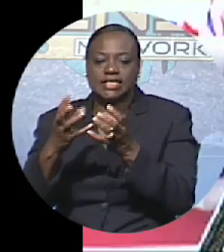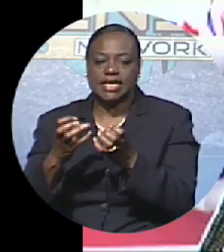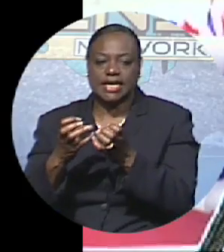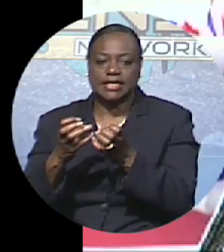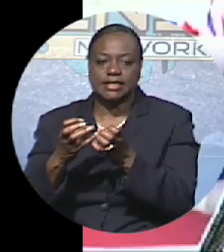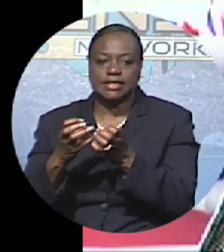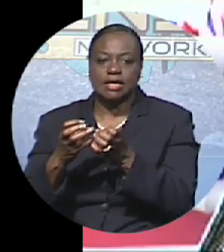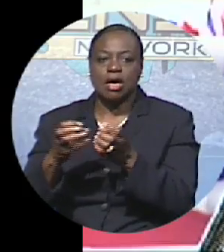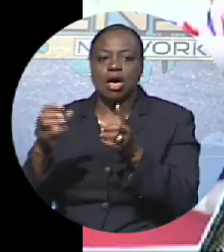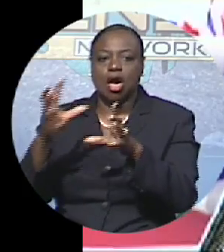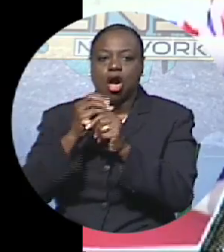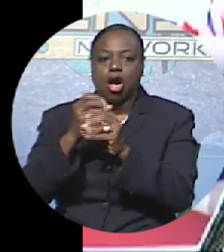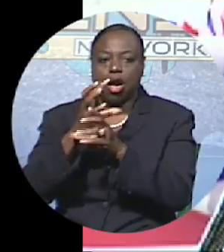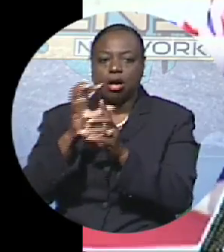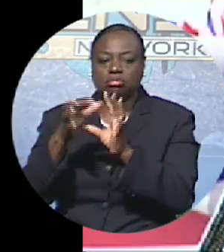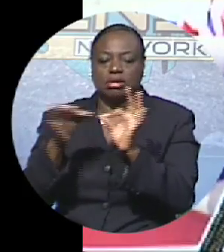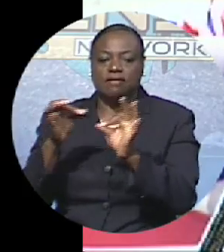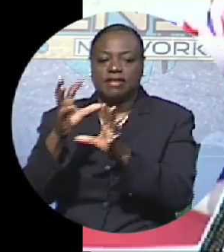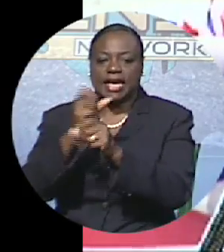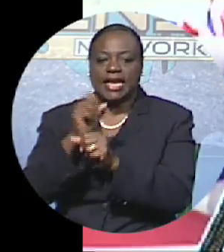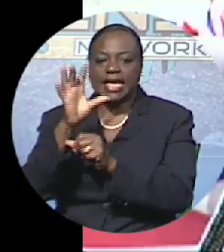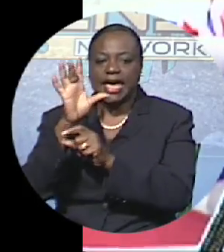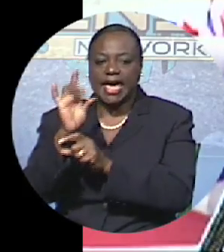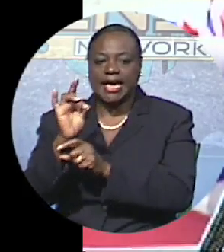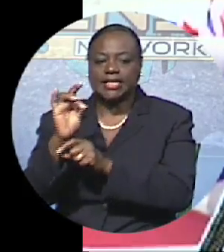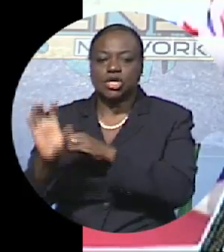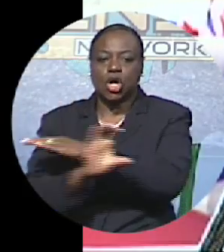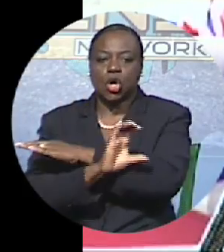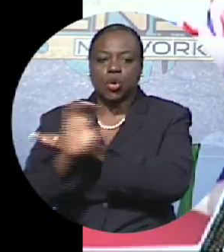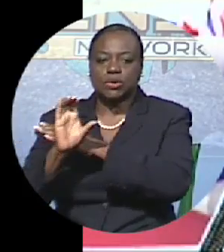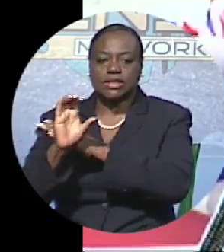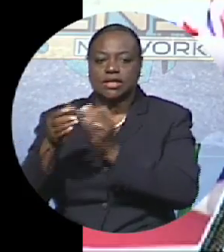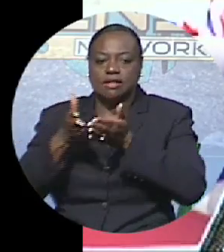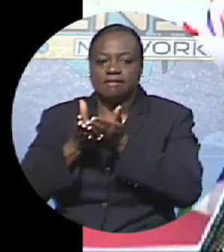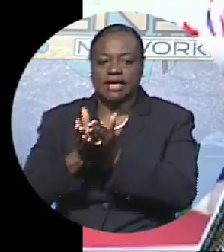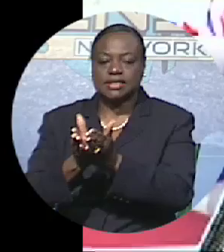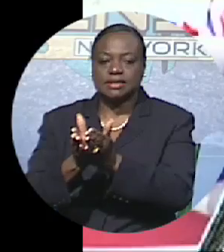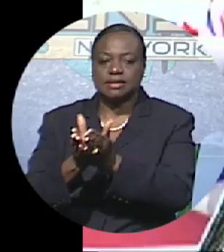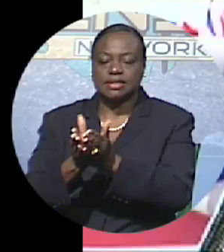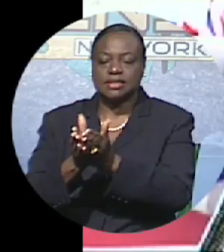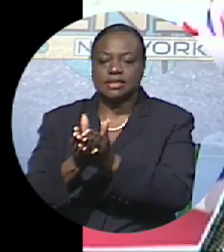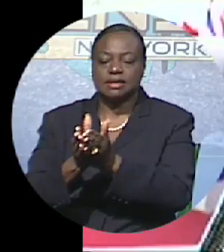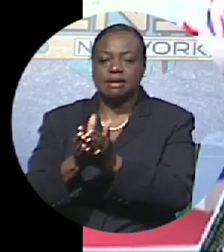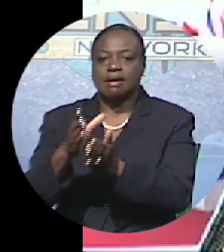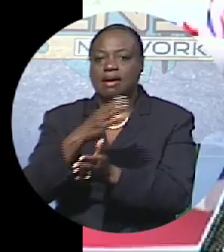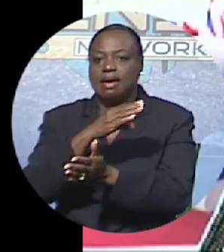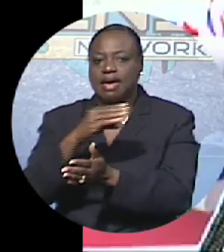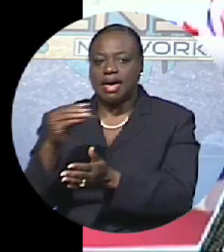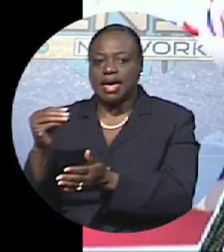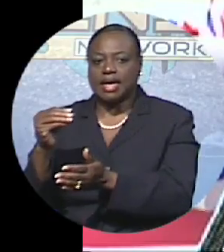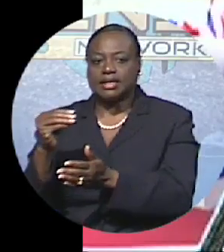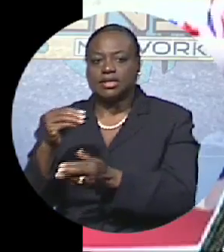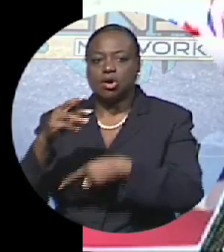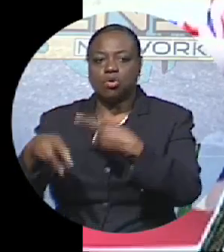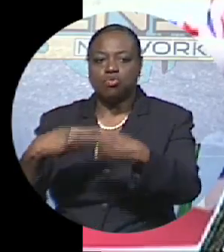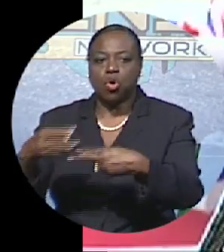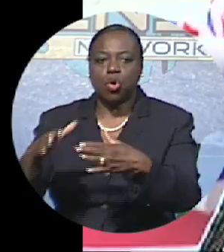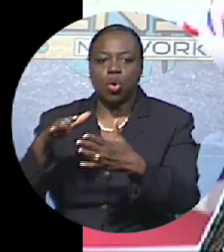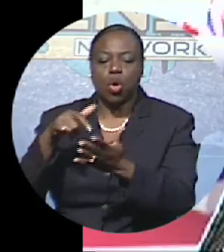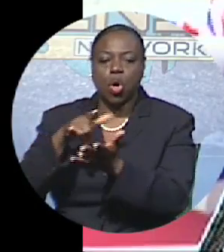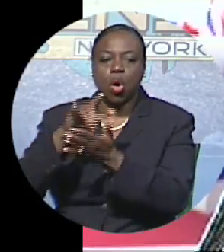the acquisition of 8 coastal and offshore patrol vessels and a dedicated roll-on, roll-off